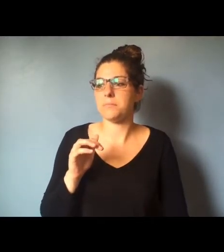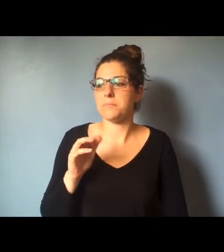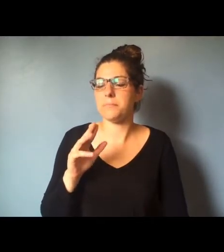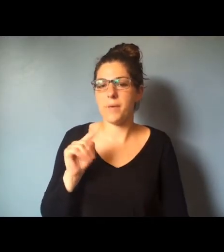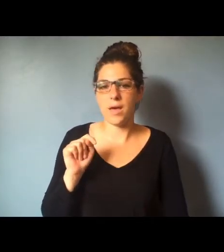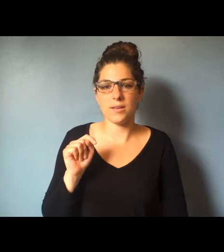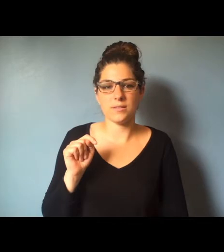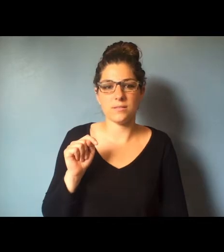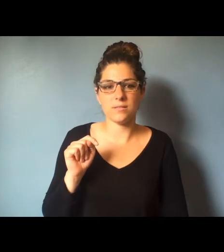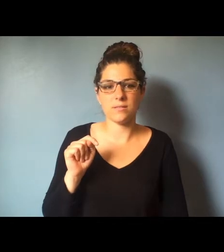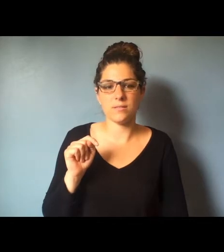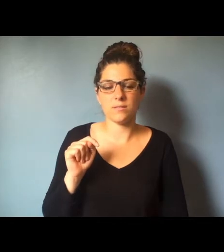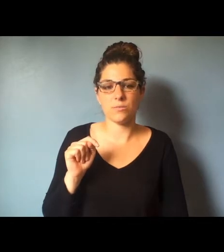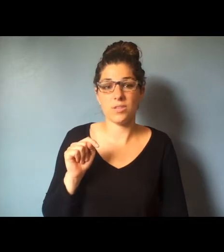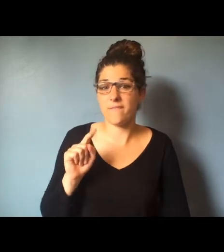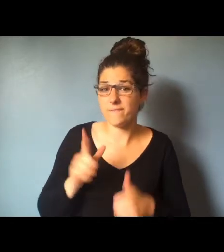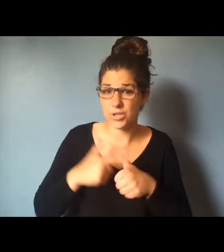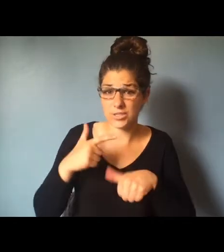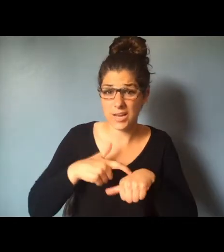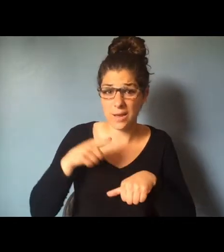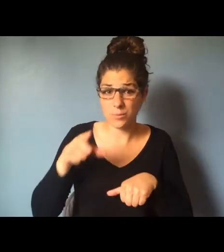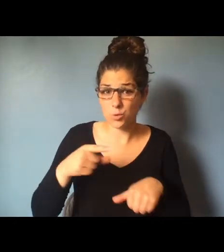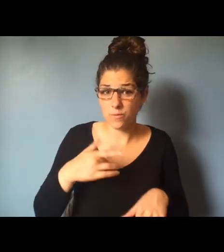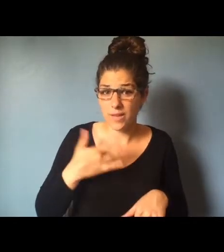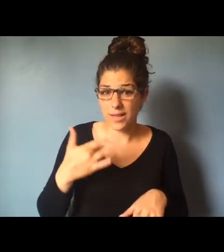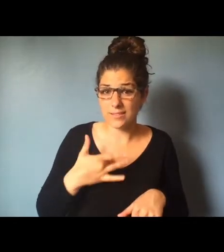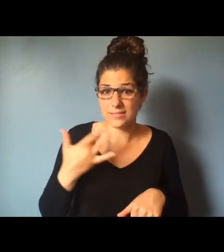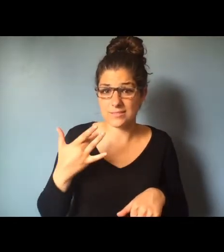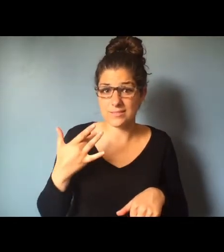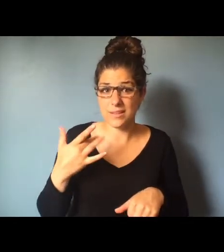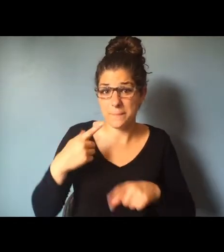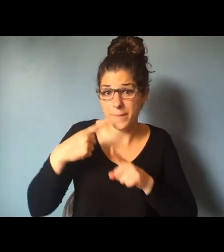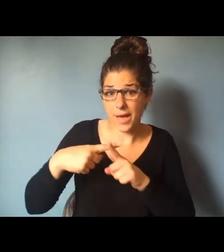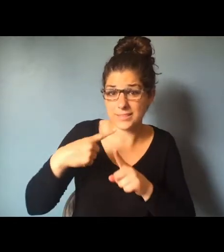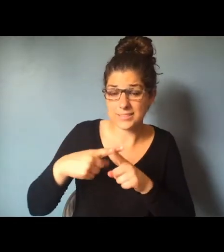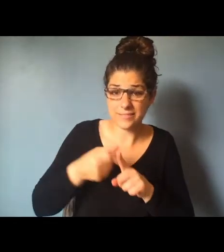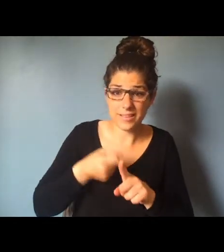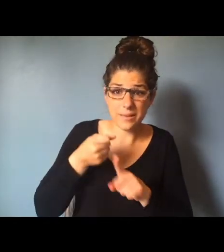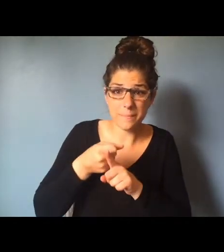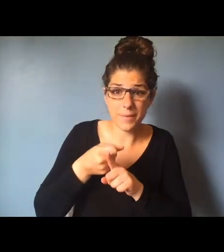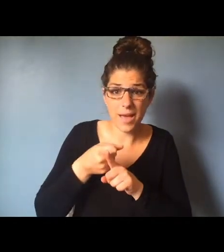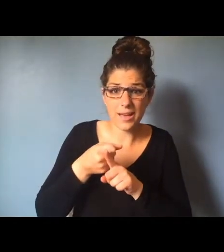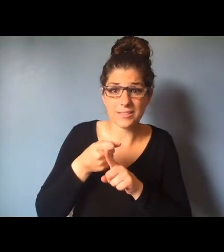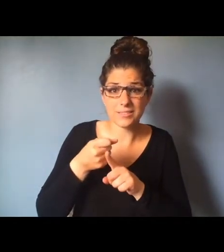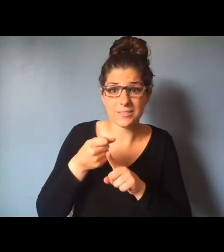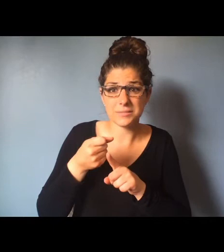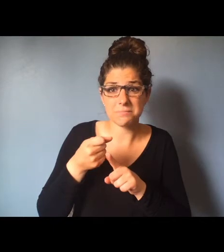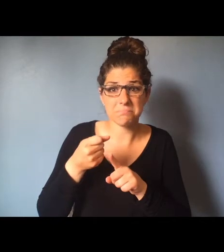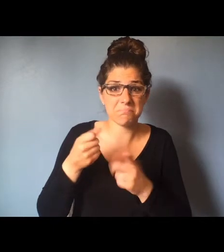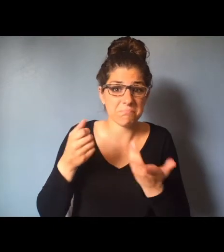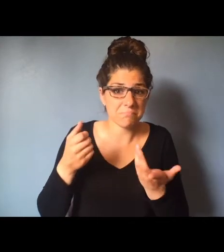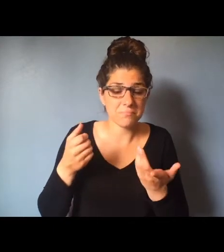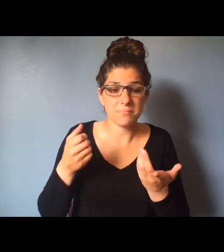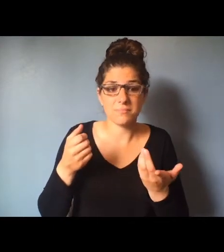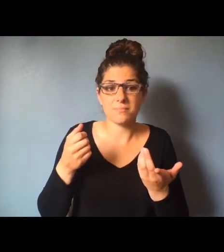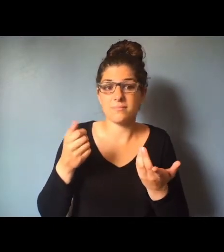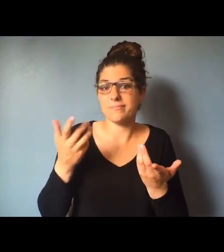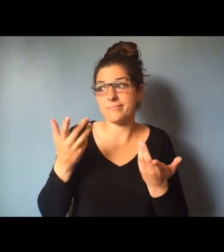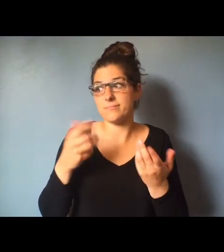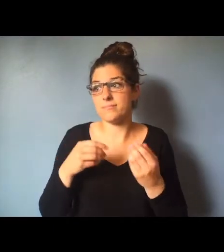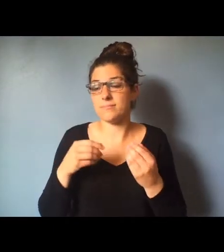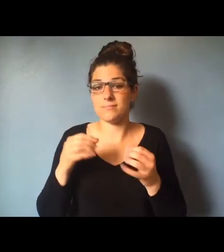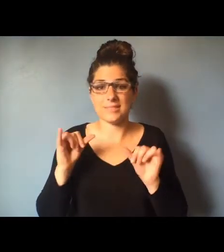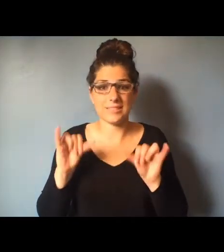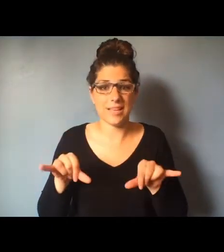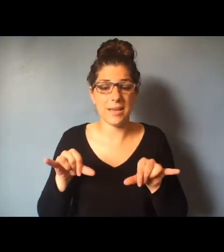But was there a first time you felt a positive impact, whether it's getting the